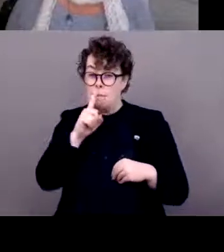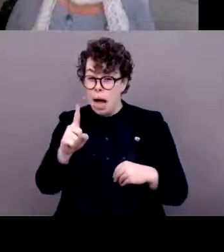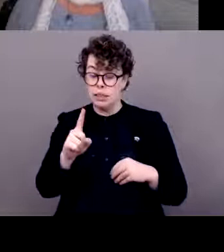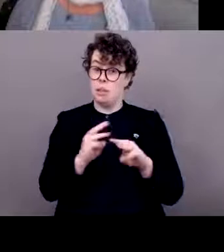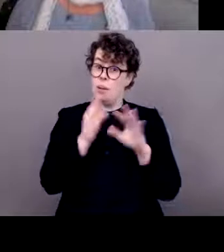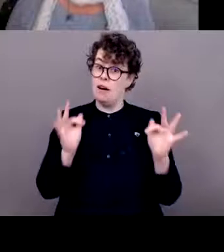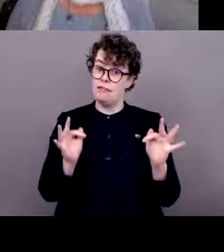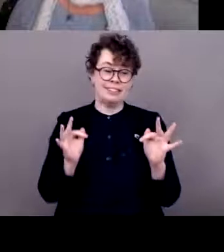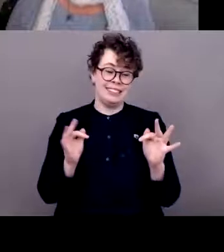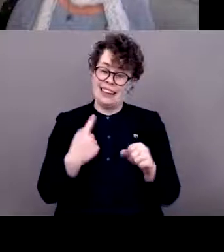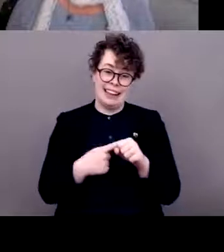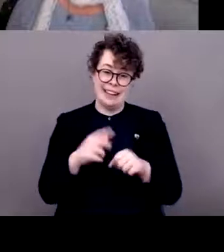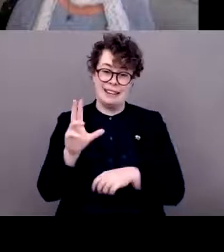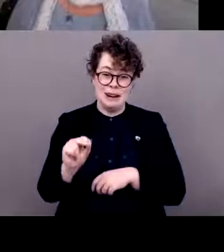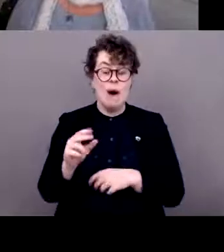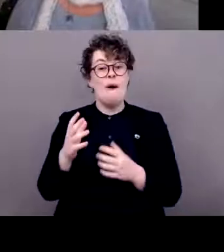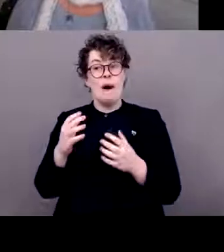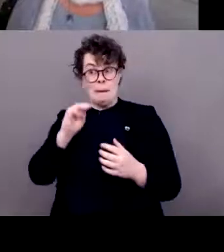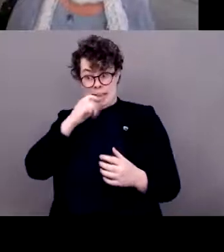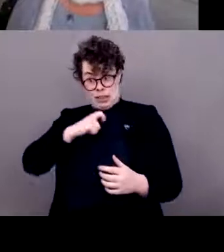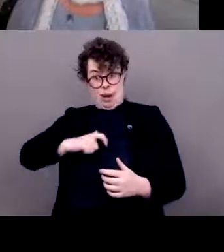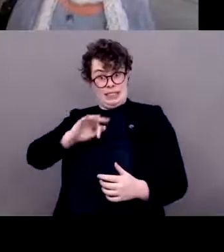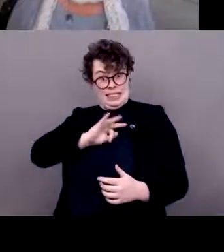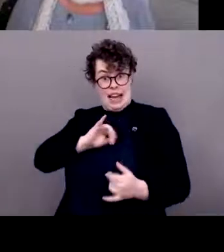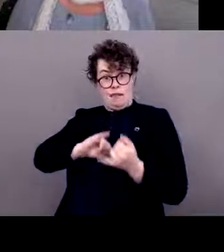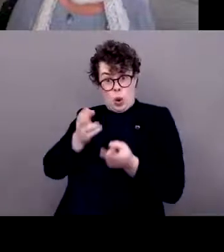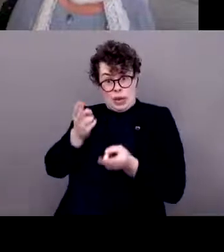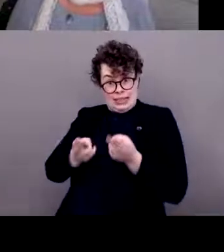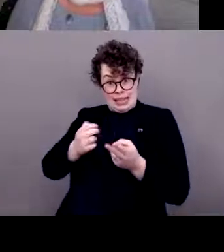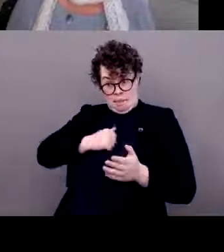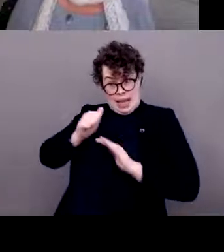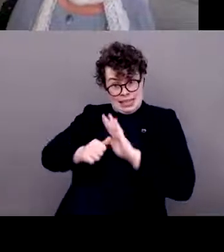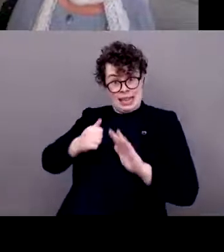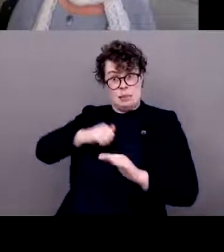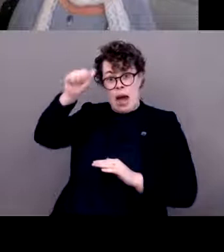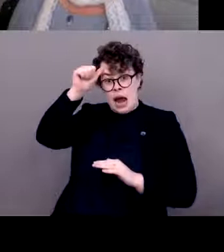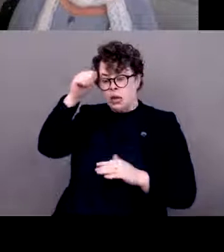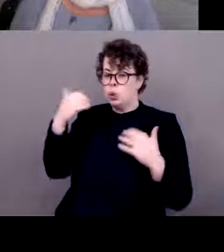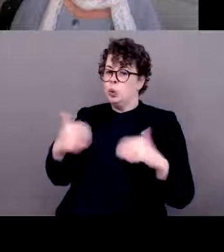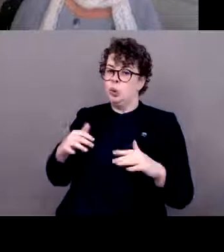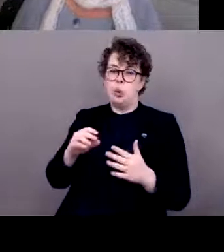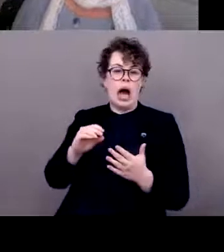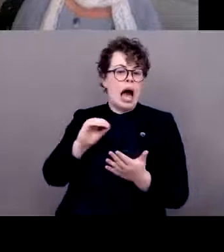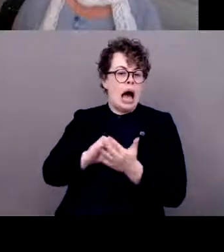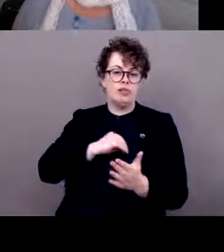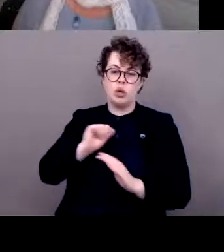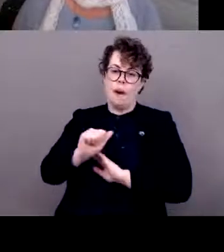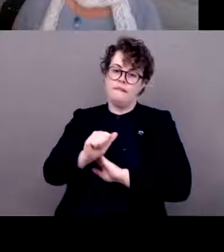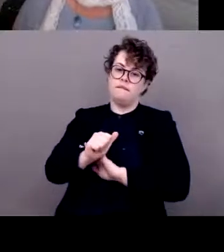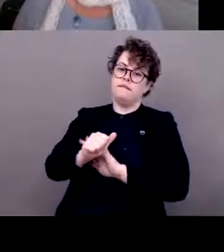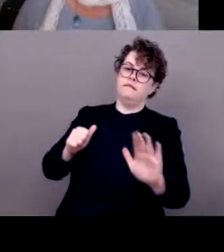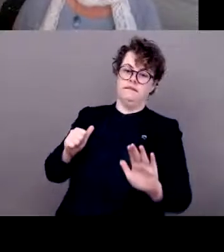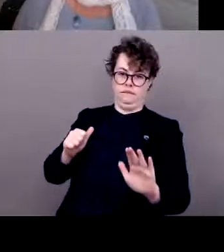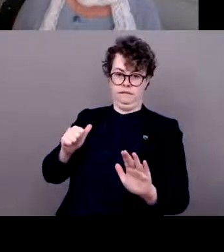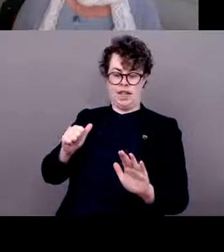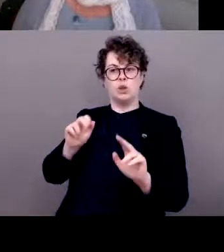very heavy demands on the assessor. So the skills of the assessor have to be really, really strong to get a lot